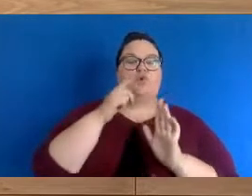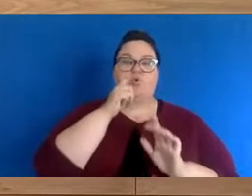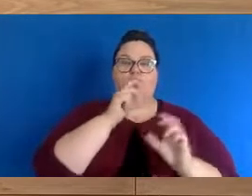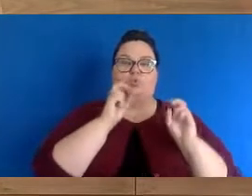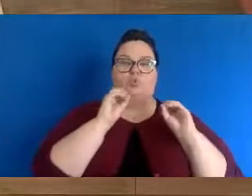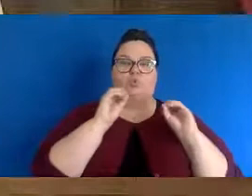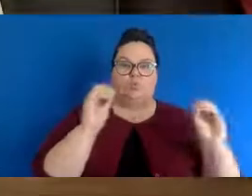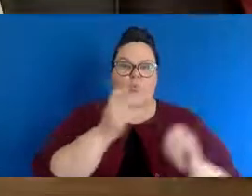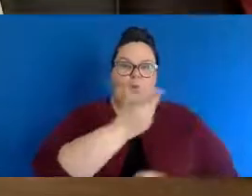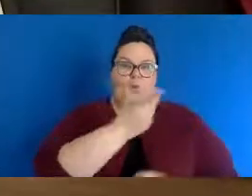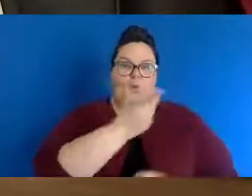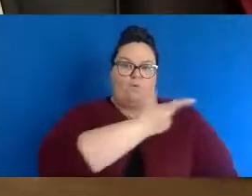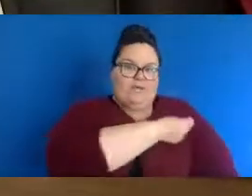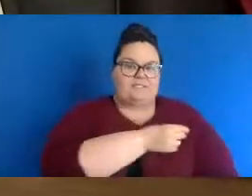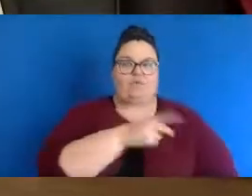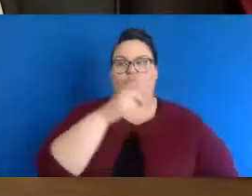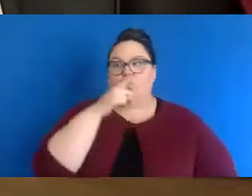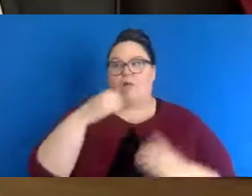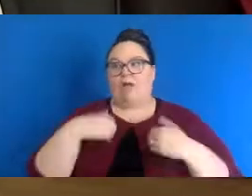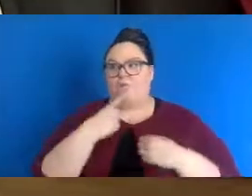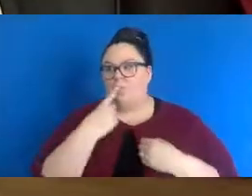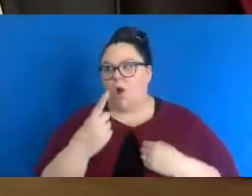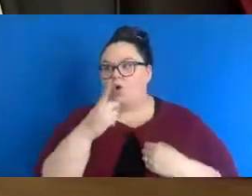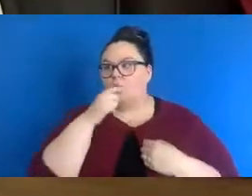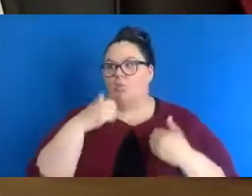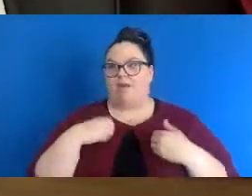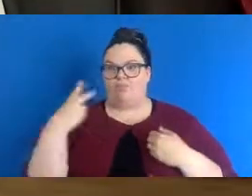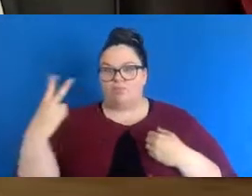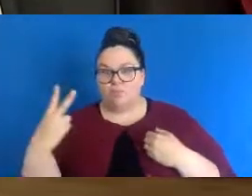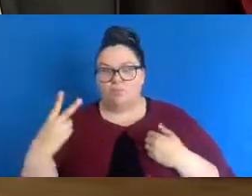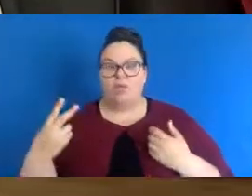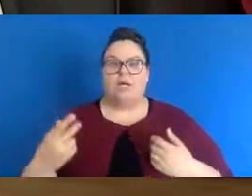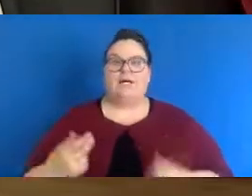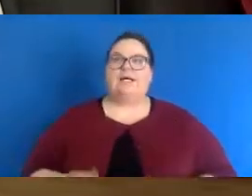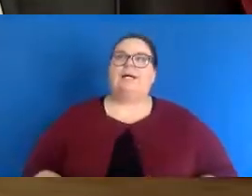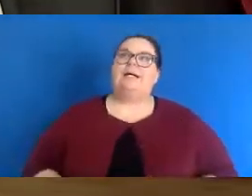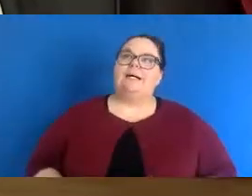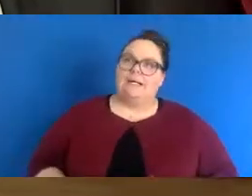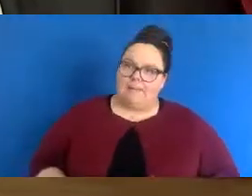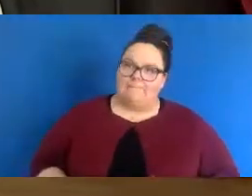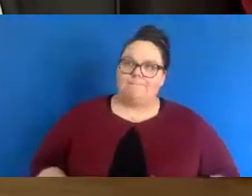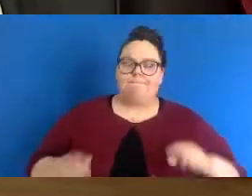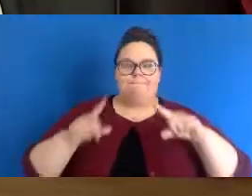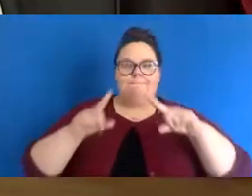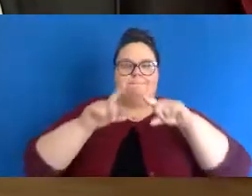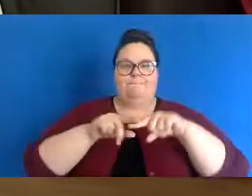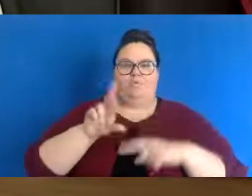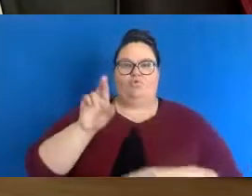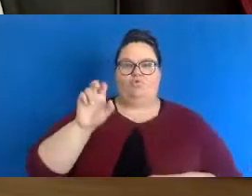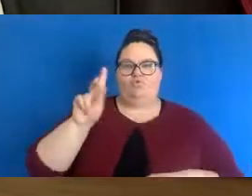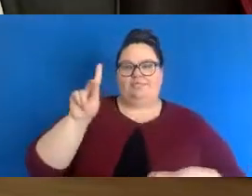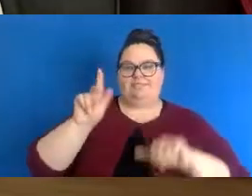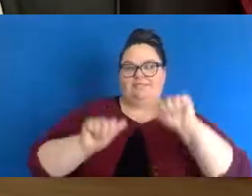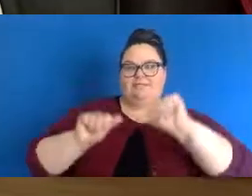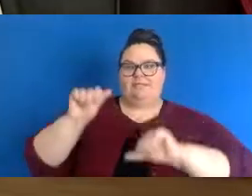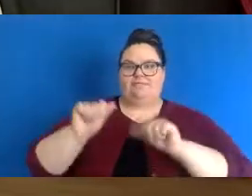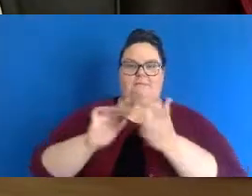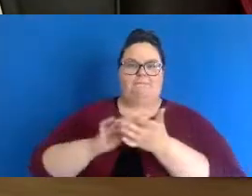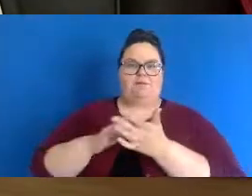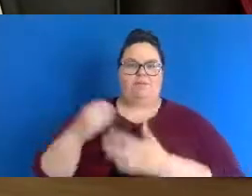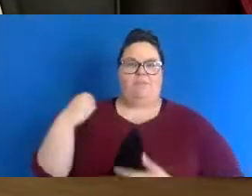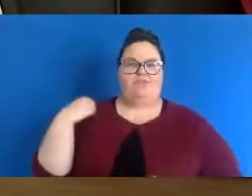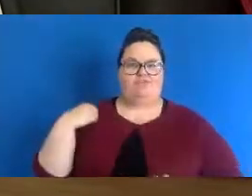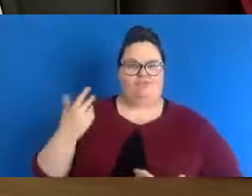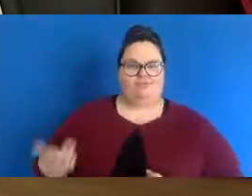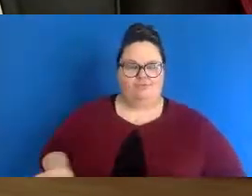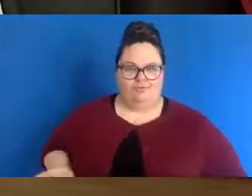respect to case management, technically, yes. It'll always depend on the risk assessment by the medical officer. So if